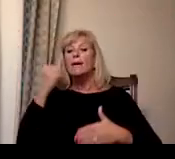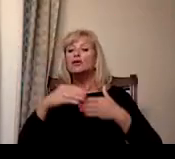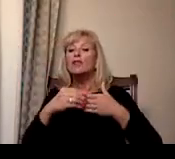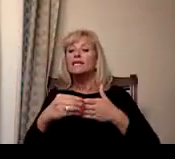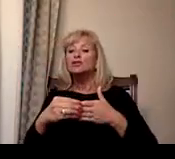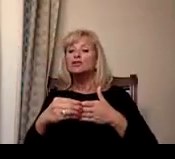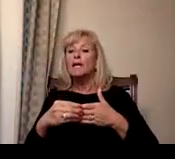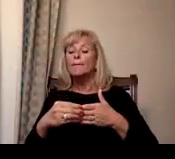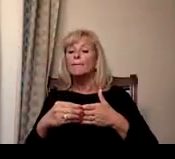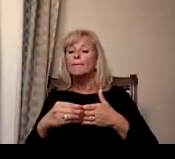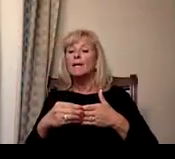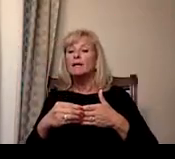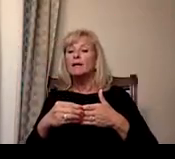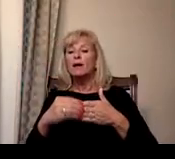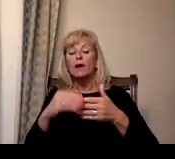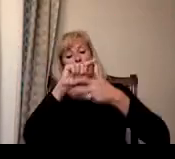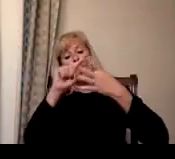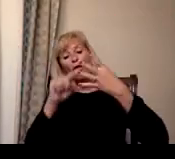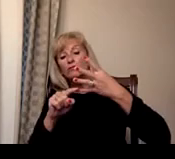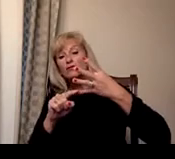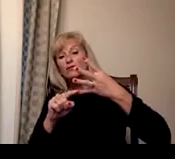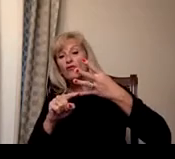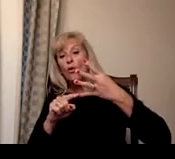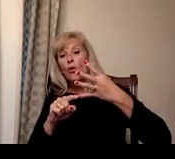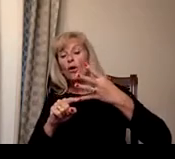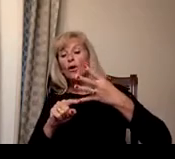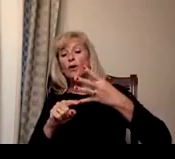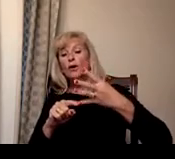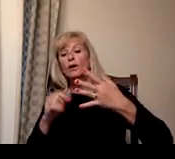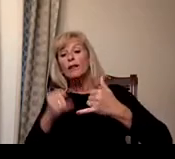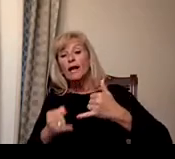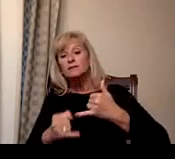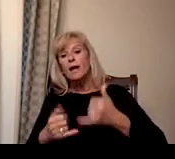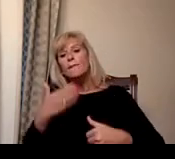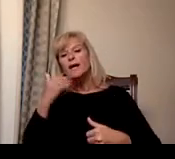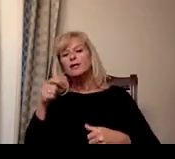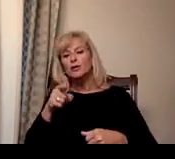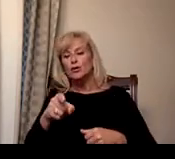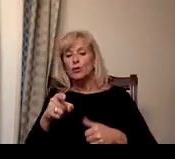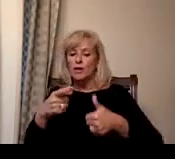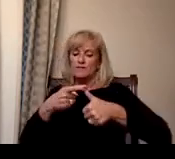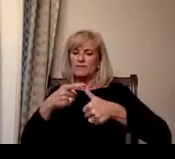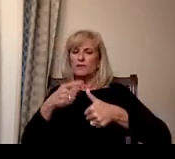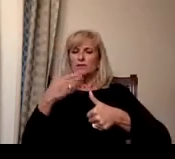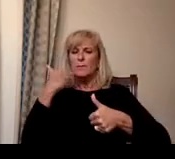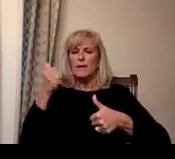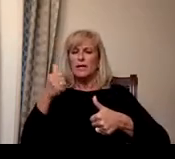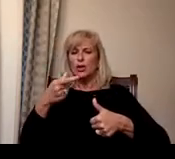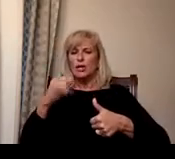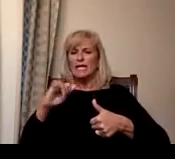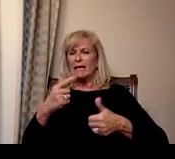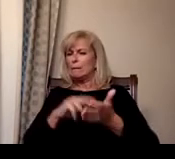will amount to a better you. So let's go right into the first one, which is a better gig. What is that all about?